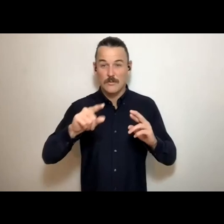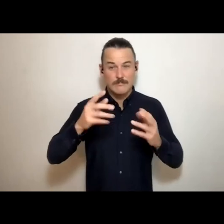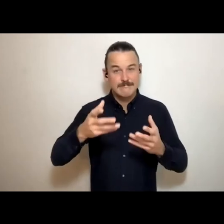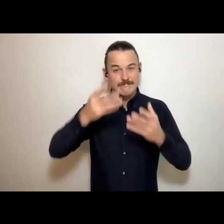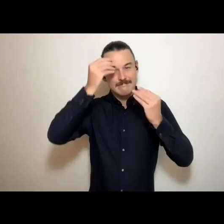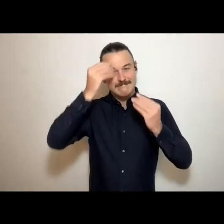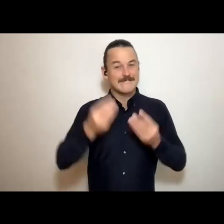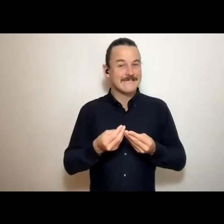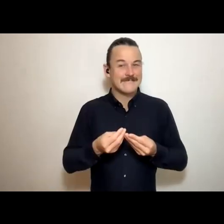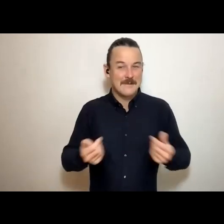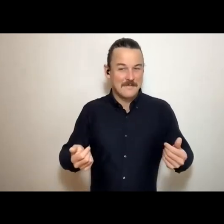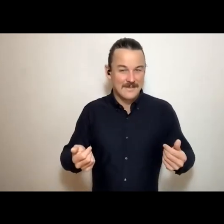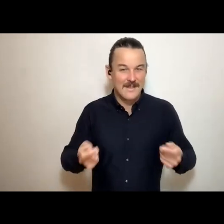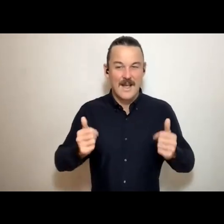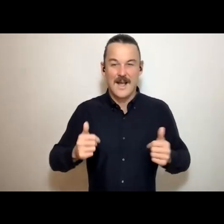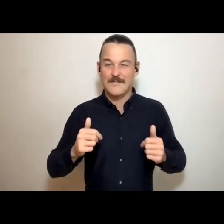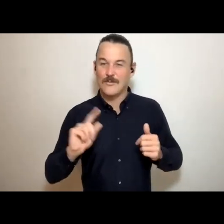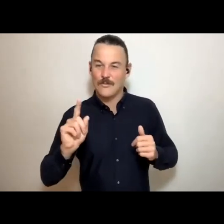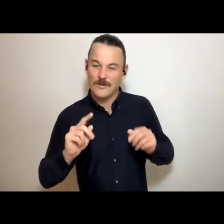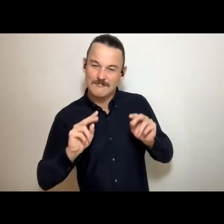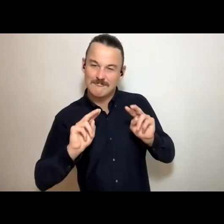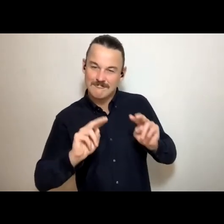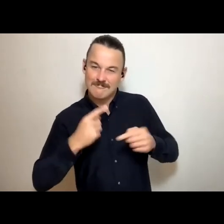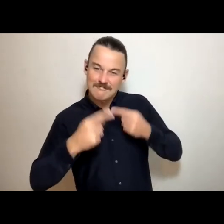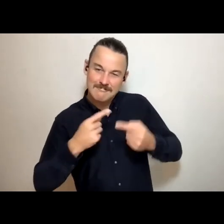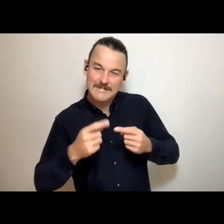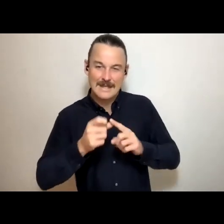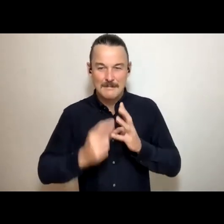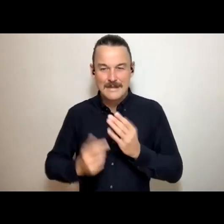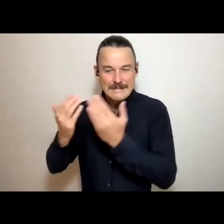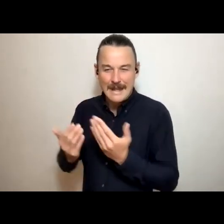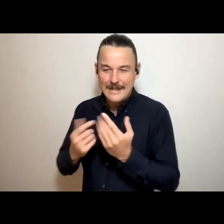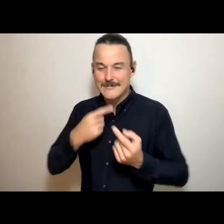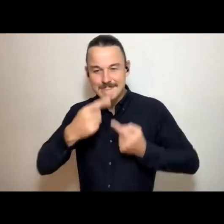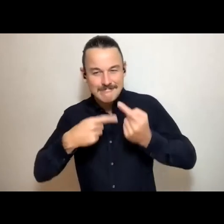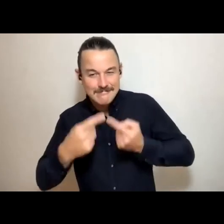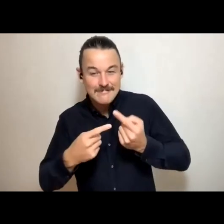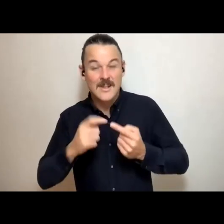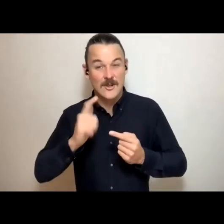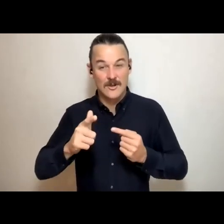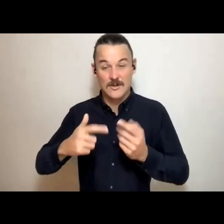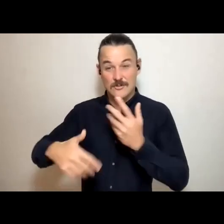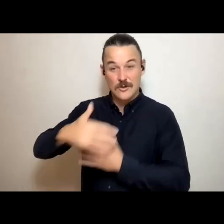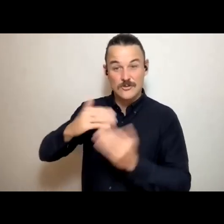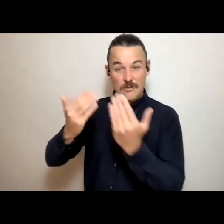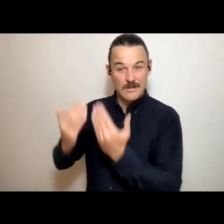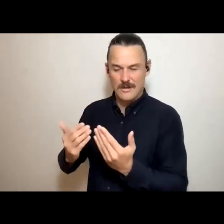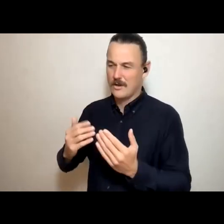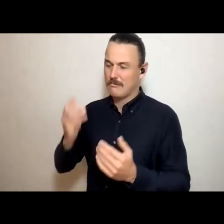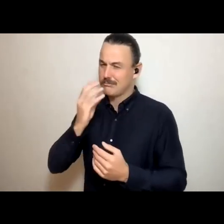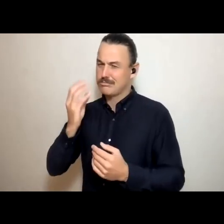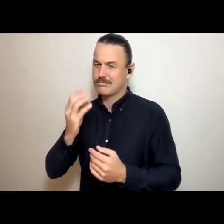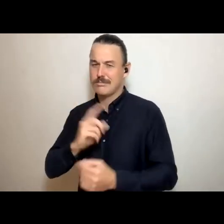disability studies world. And it has shown you the power that sociology can have. That it can create large social change and